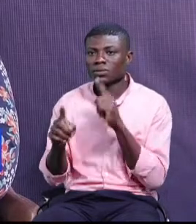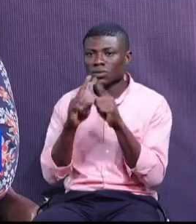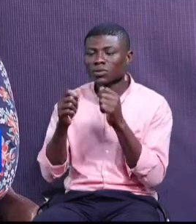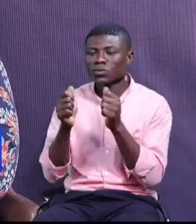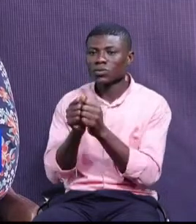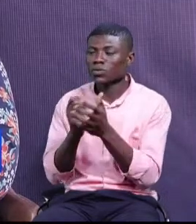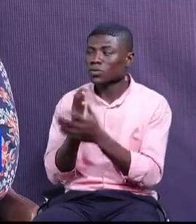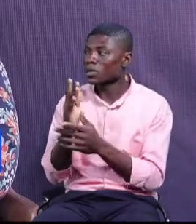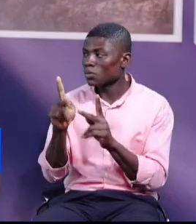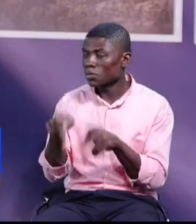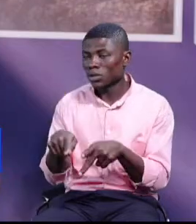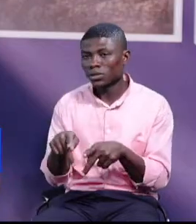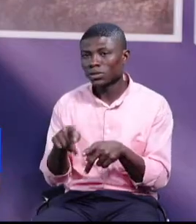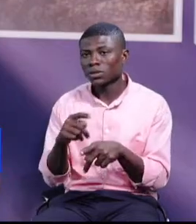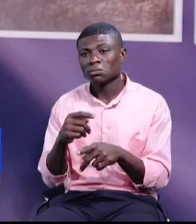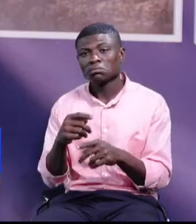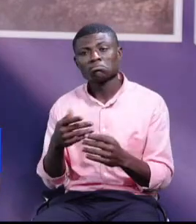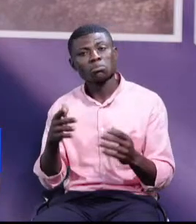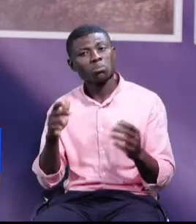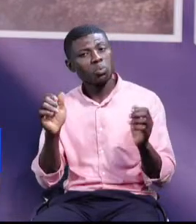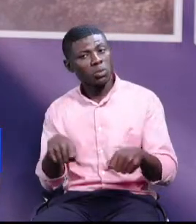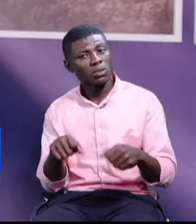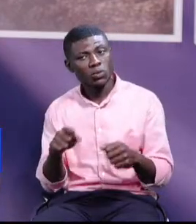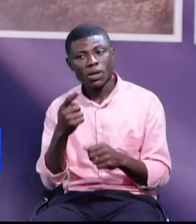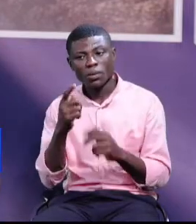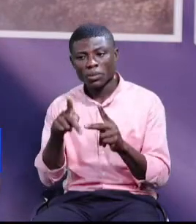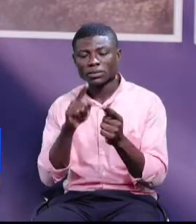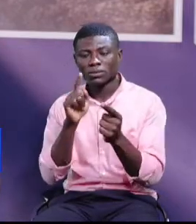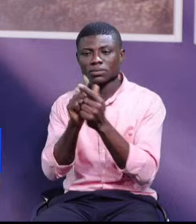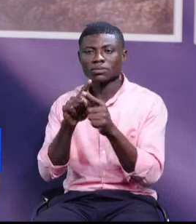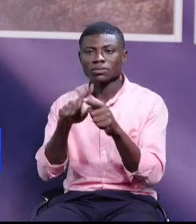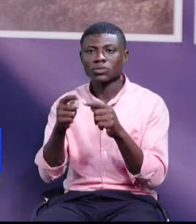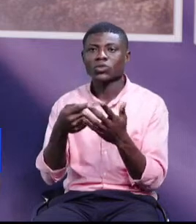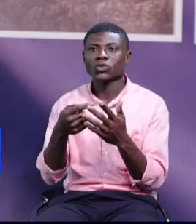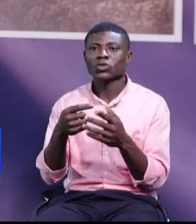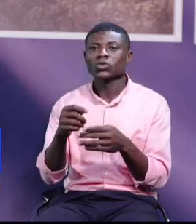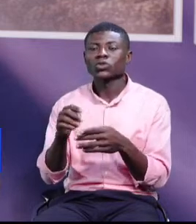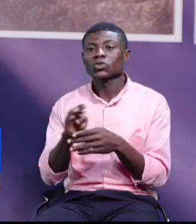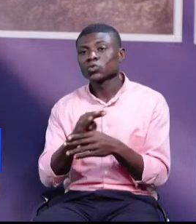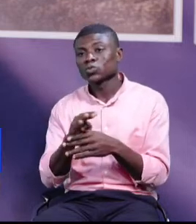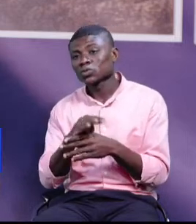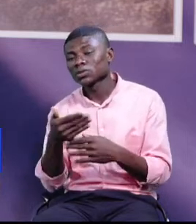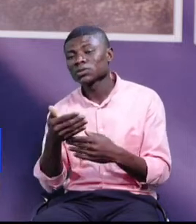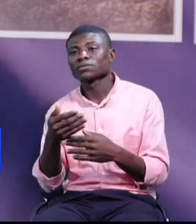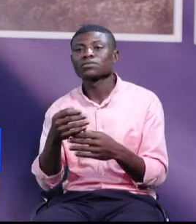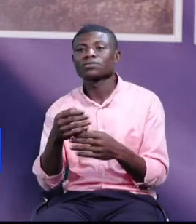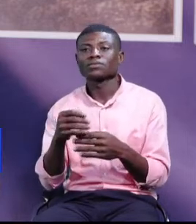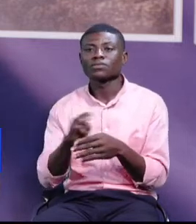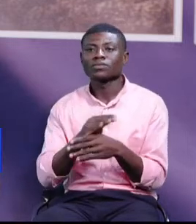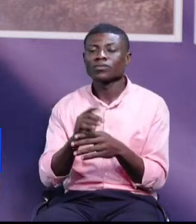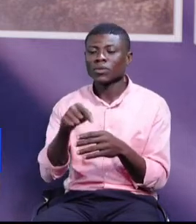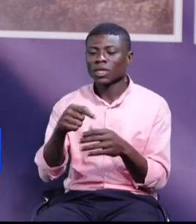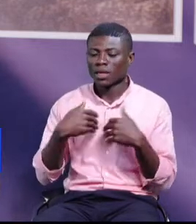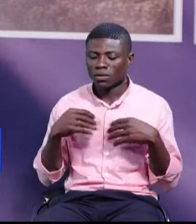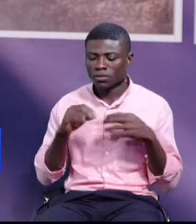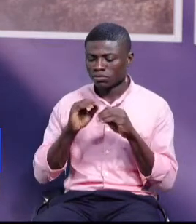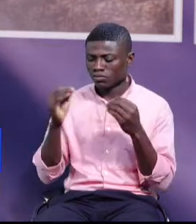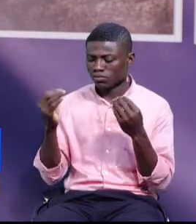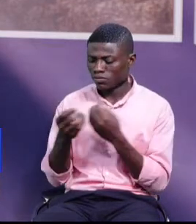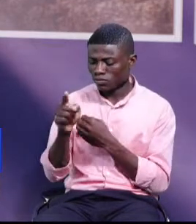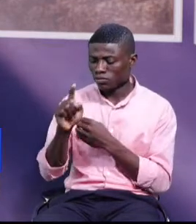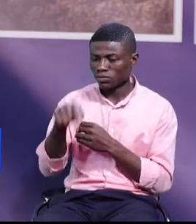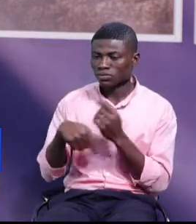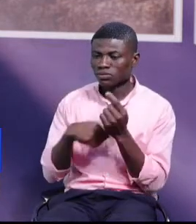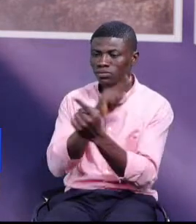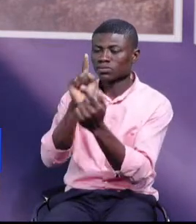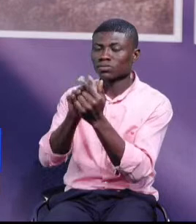right person. Is it possible to have a one-stop shop? Because Ministry of Trade and Industry should have maybe an office where you can